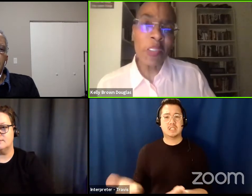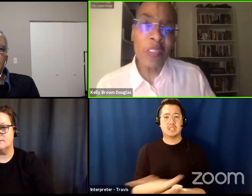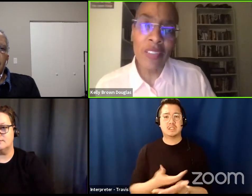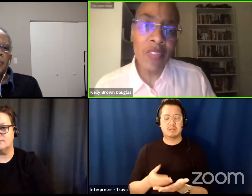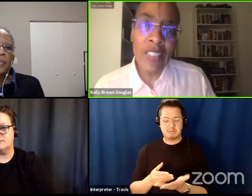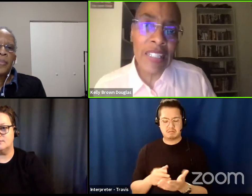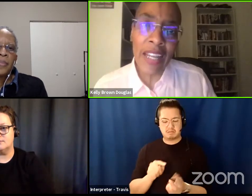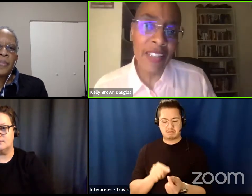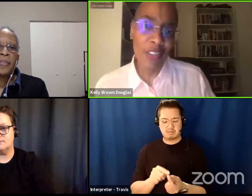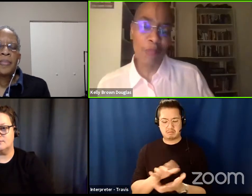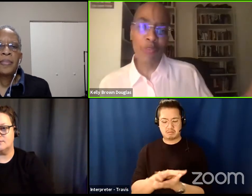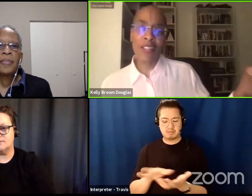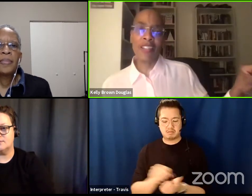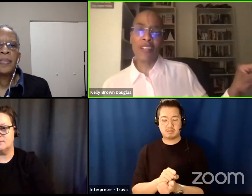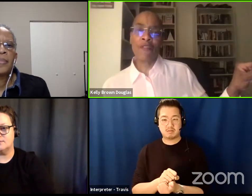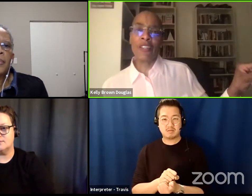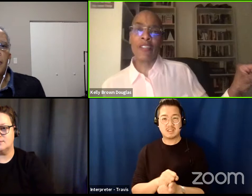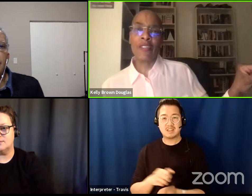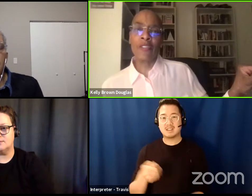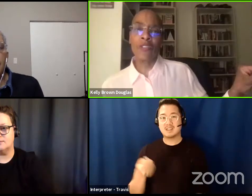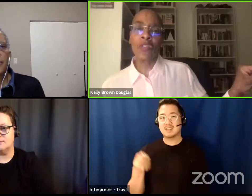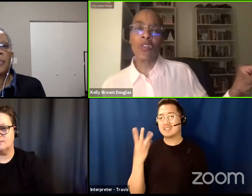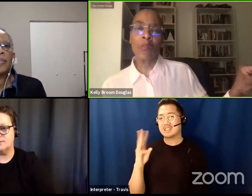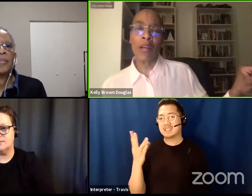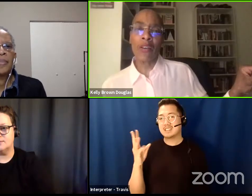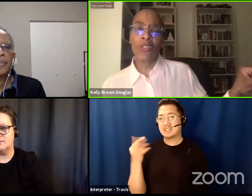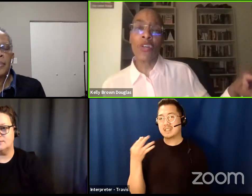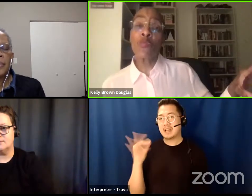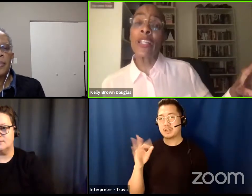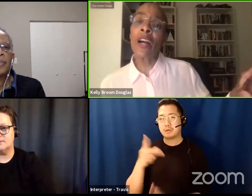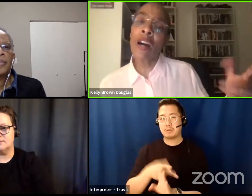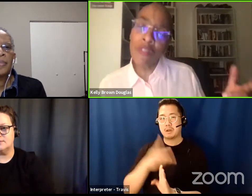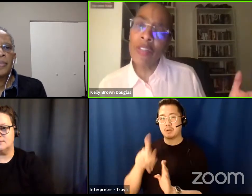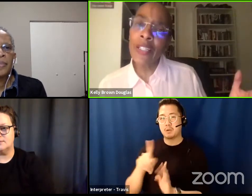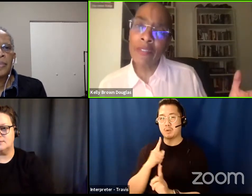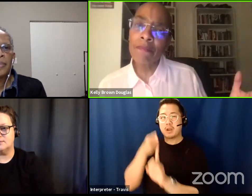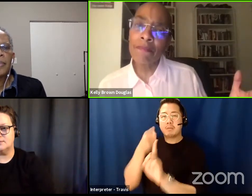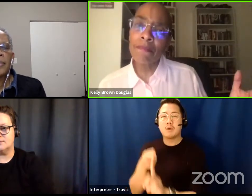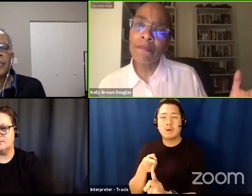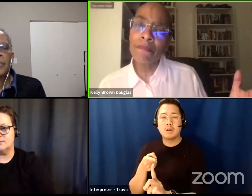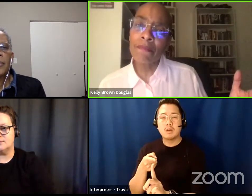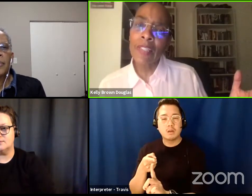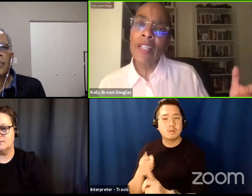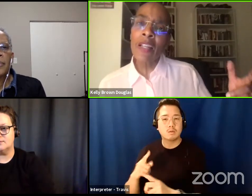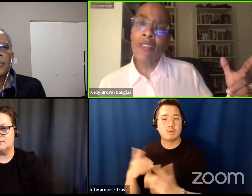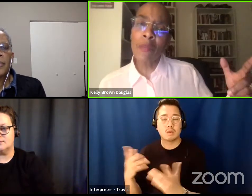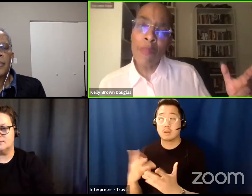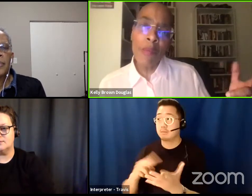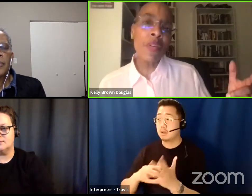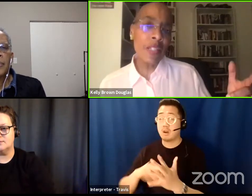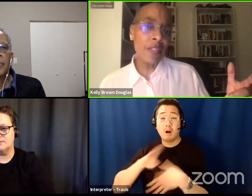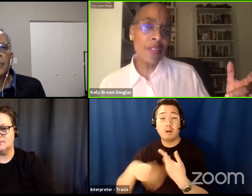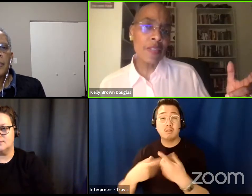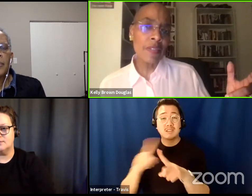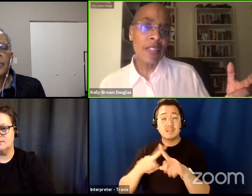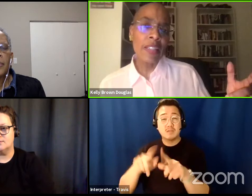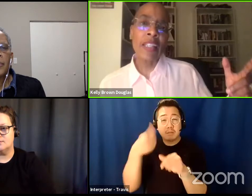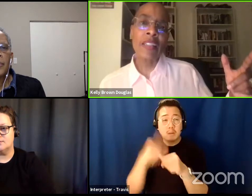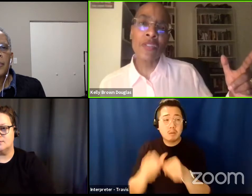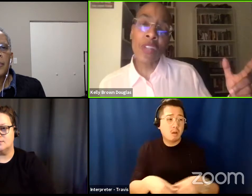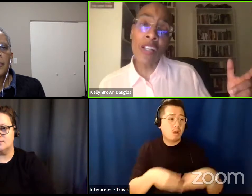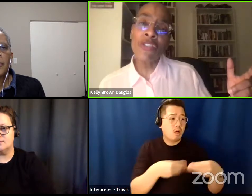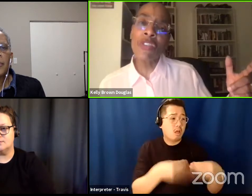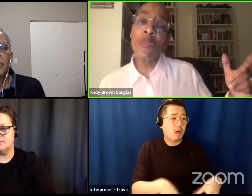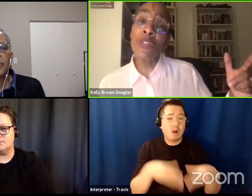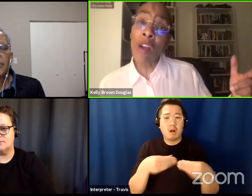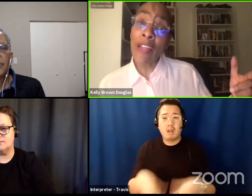That's what the 1619 Project, for instance, is all about. Recovering the memories that